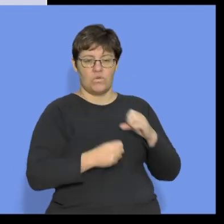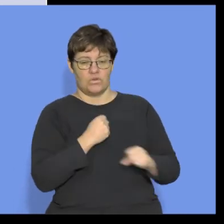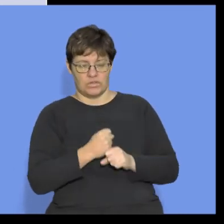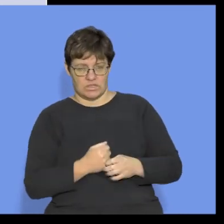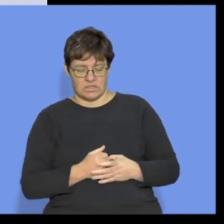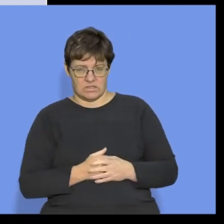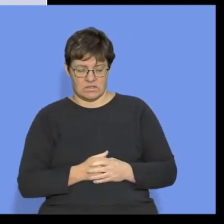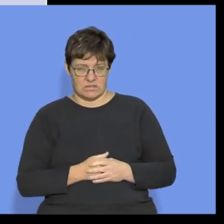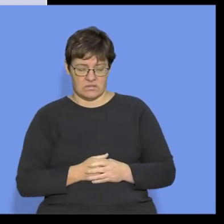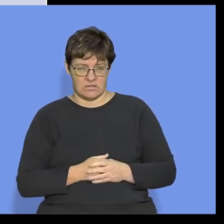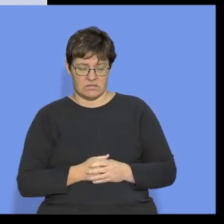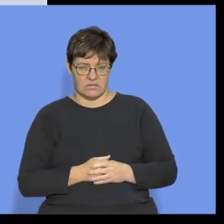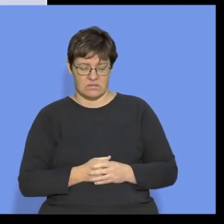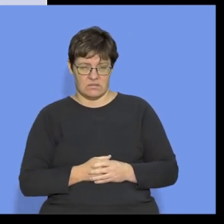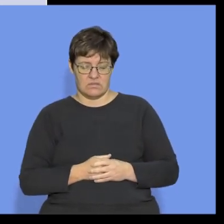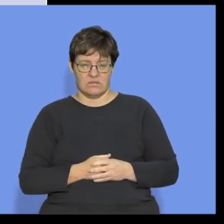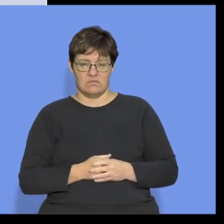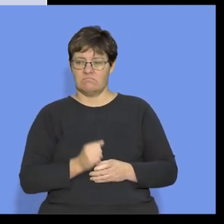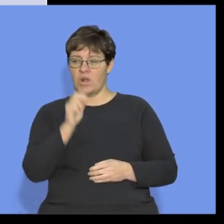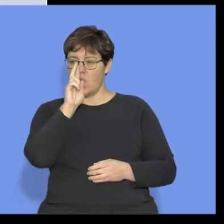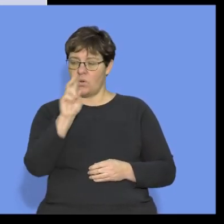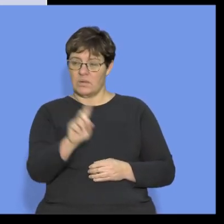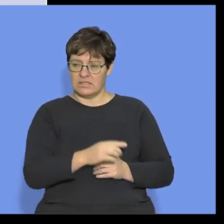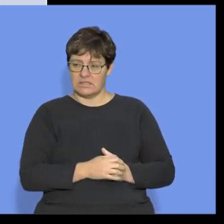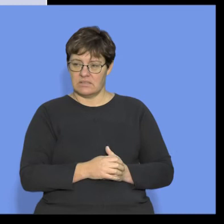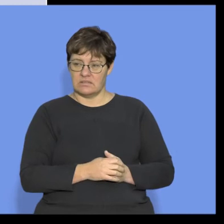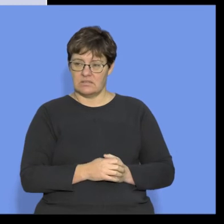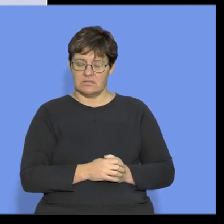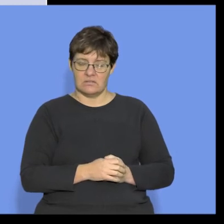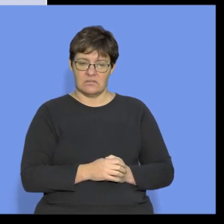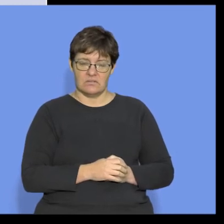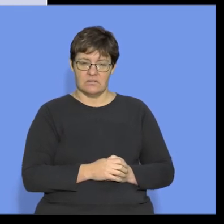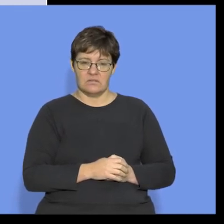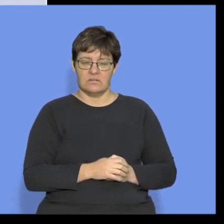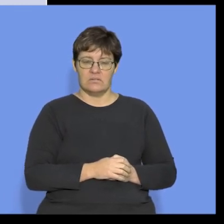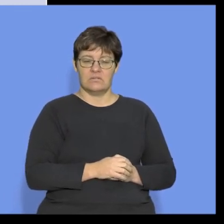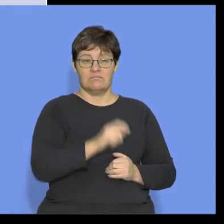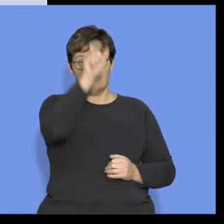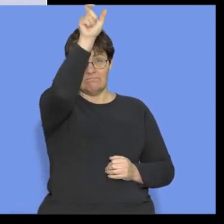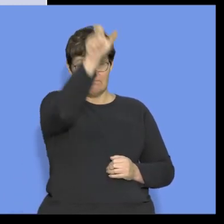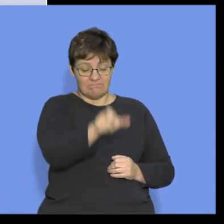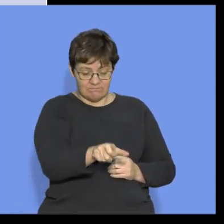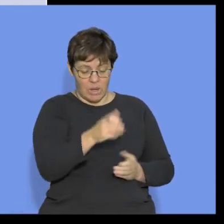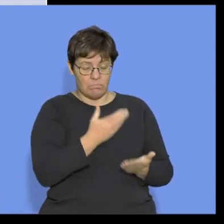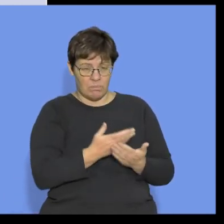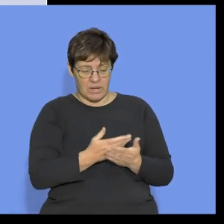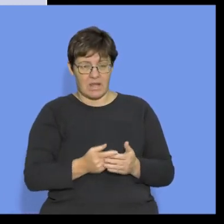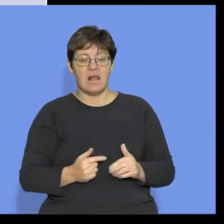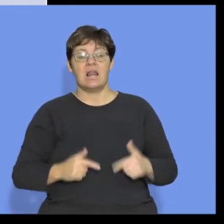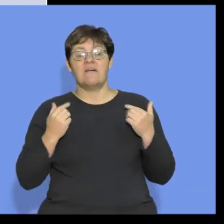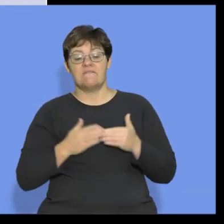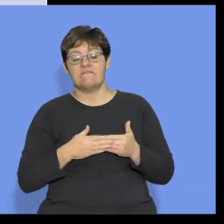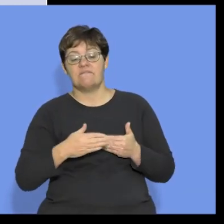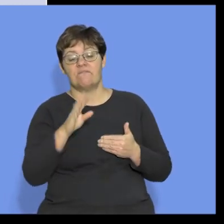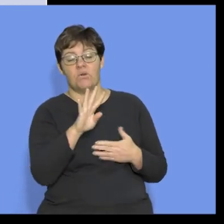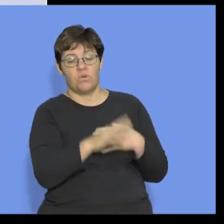years? Live beyond 4 years, we'll have to look at what? Notation important. Probability